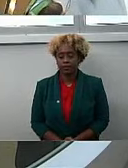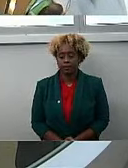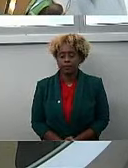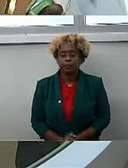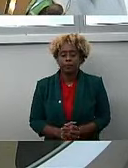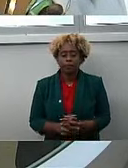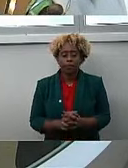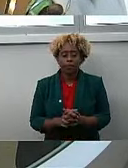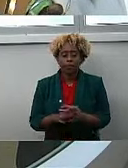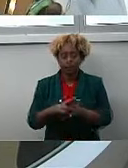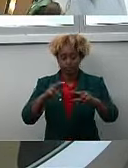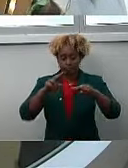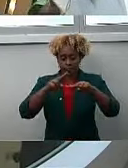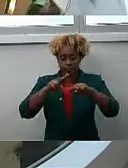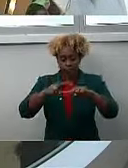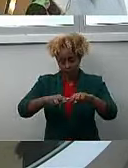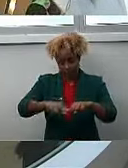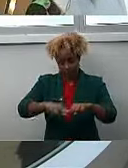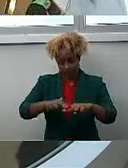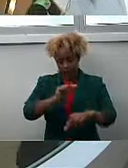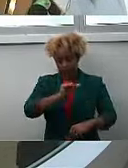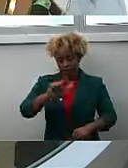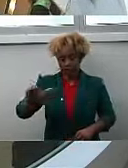Pray be seated.